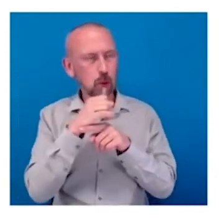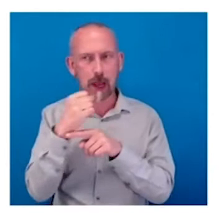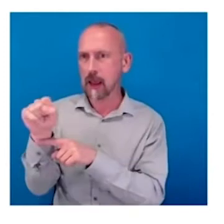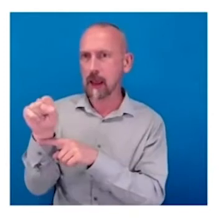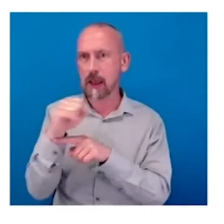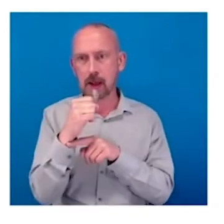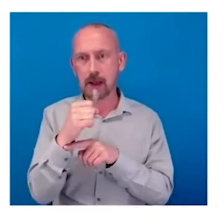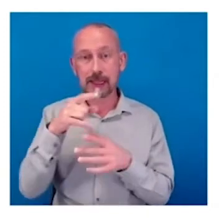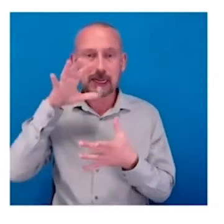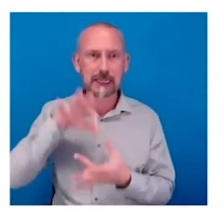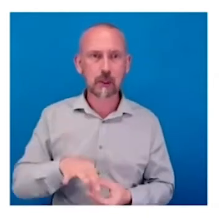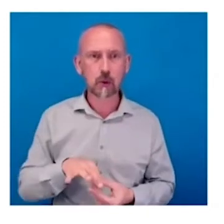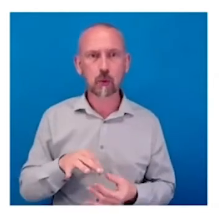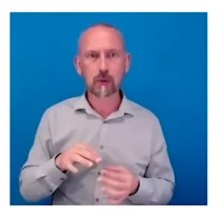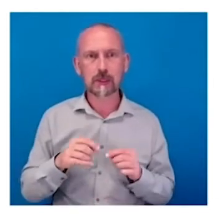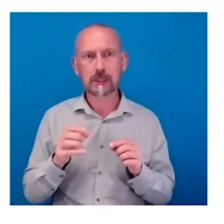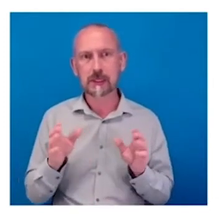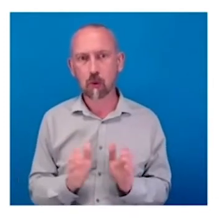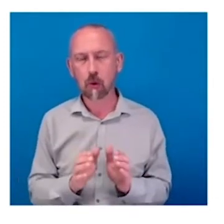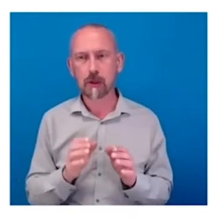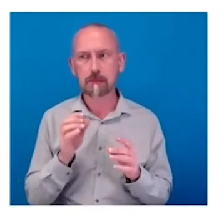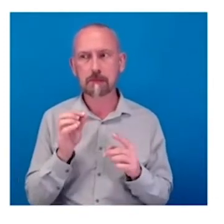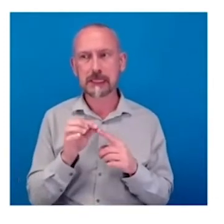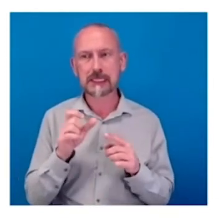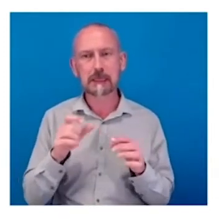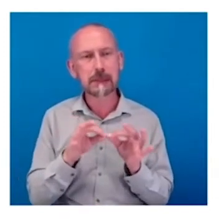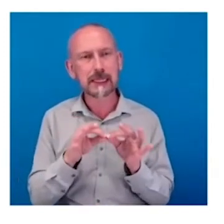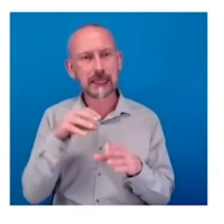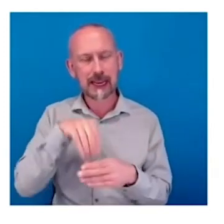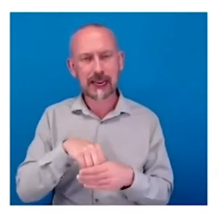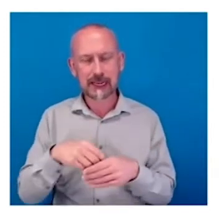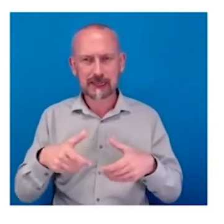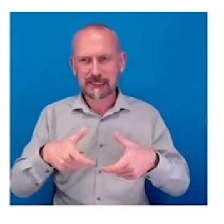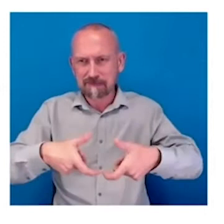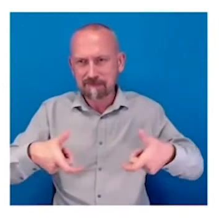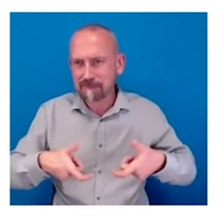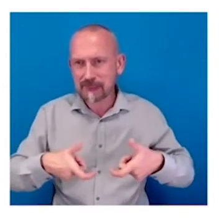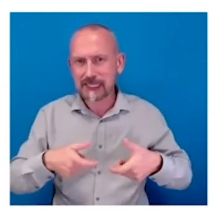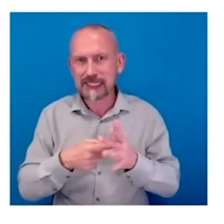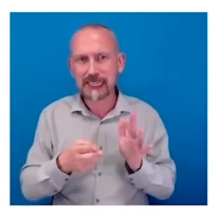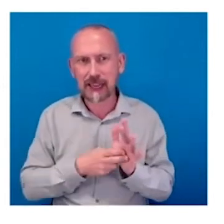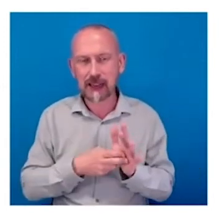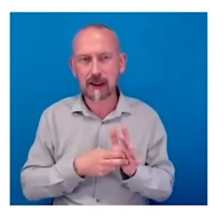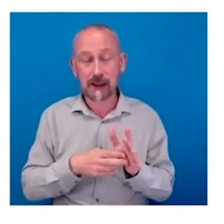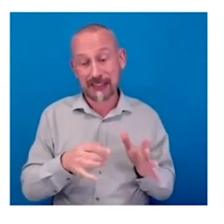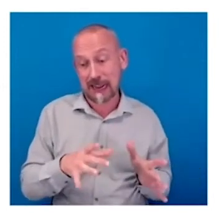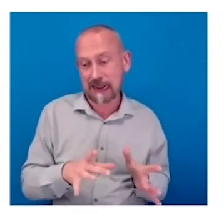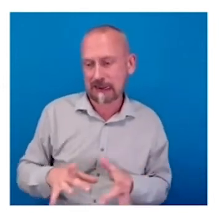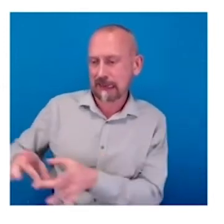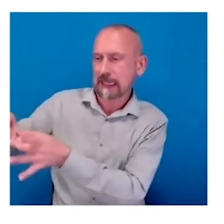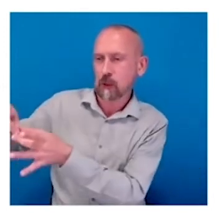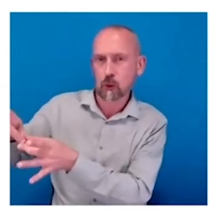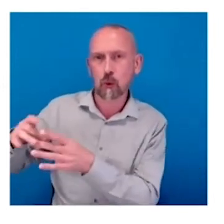which was inside a Cadbury's biscuit tin, which was then tethered to another person holding a laptop. And through